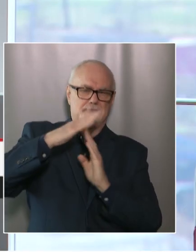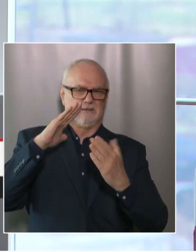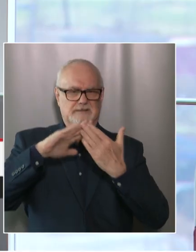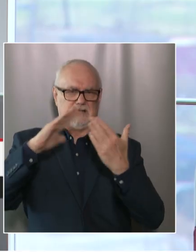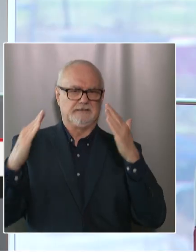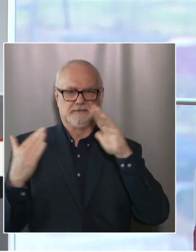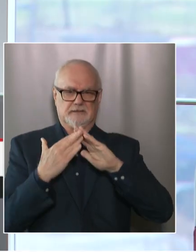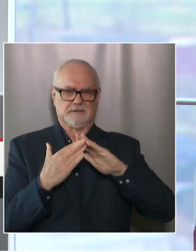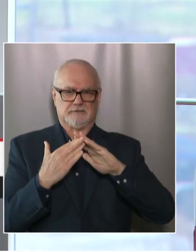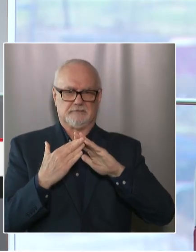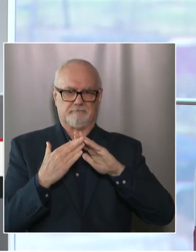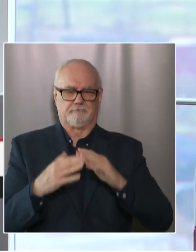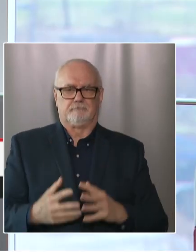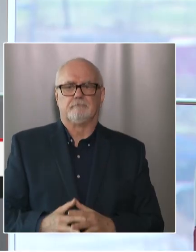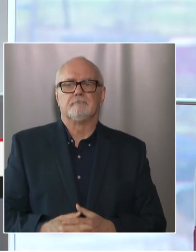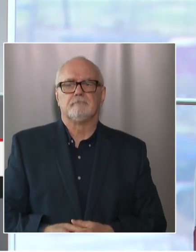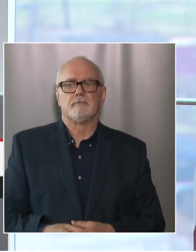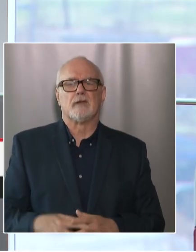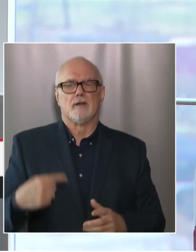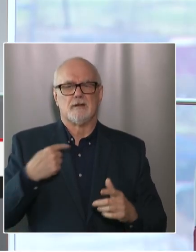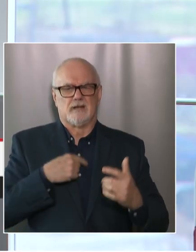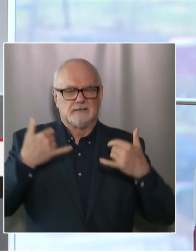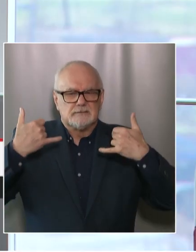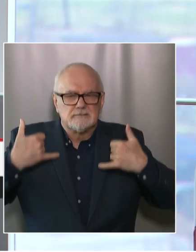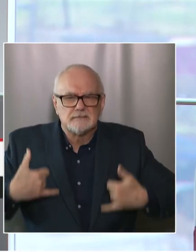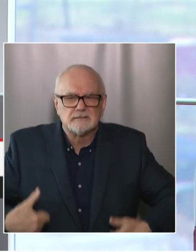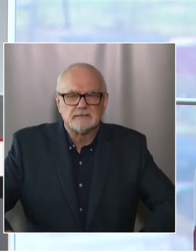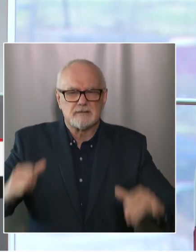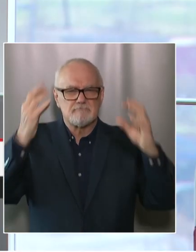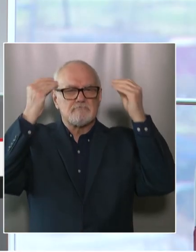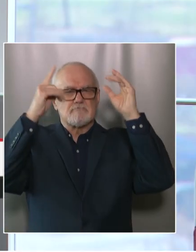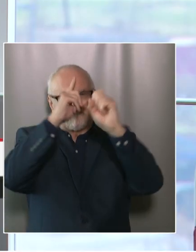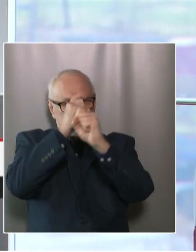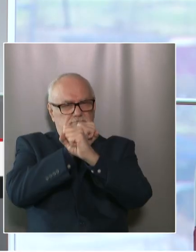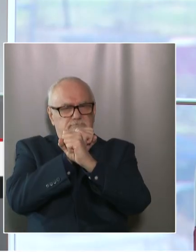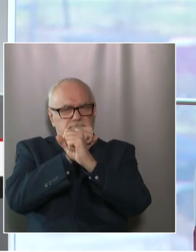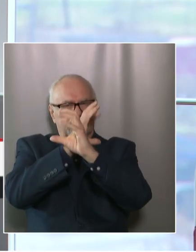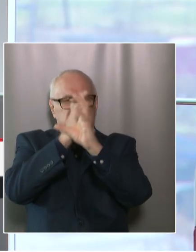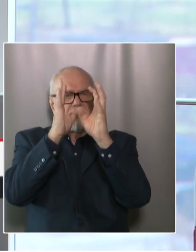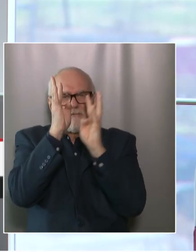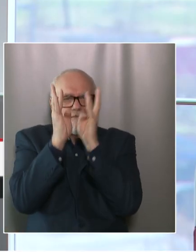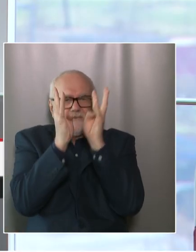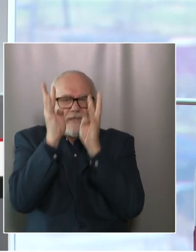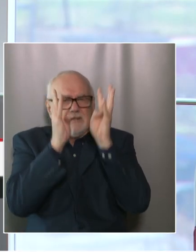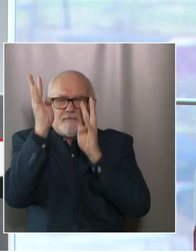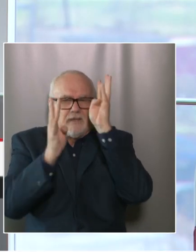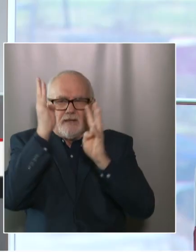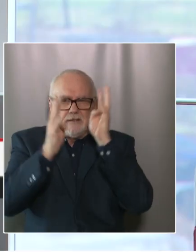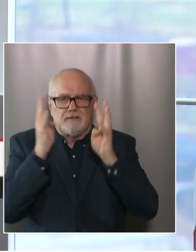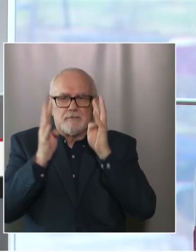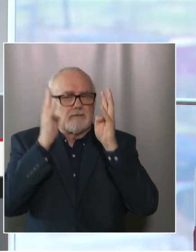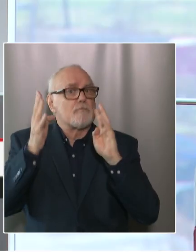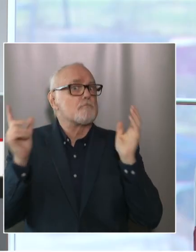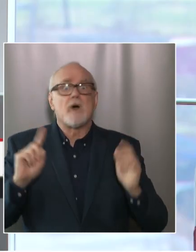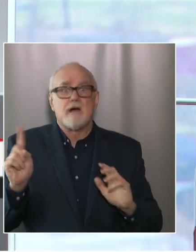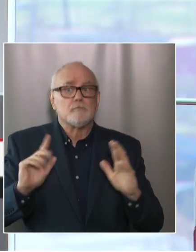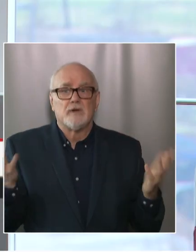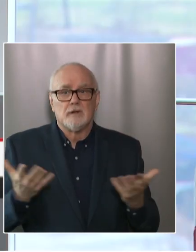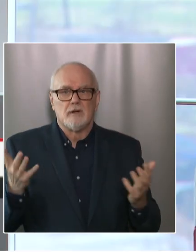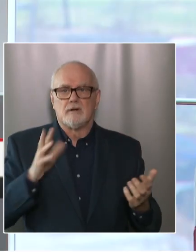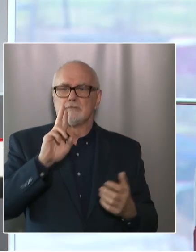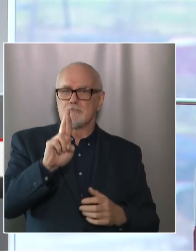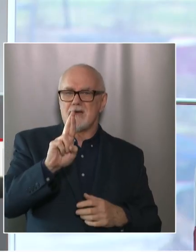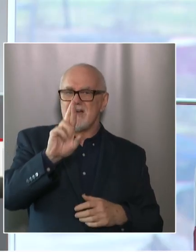yet to come. And that includes the success that we will achieve at RFK and ensuring that 180 acres